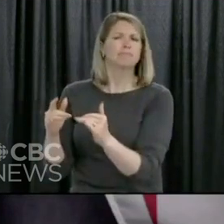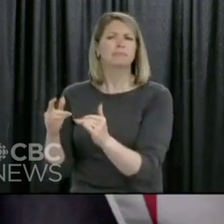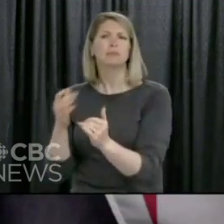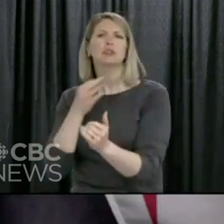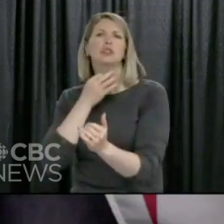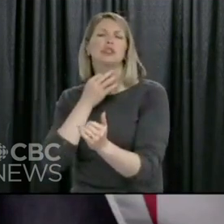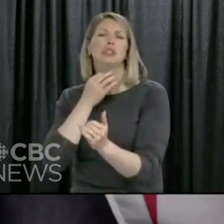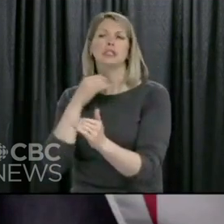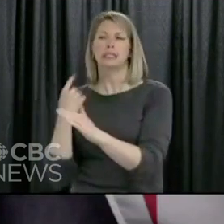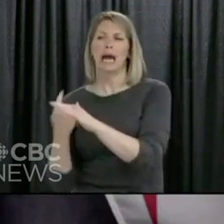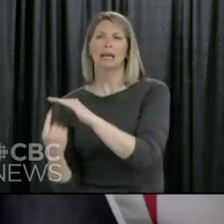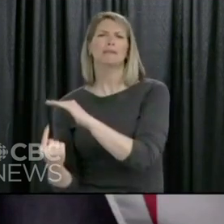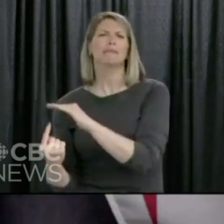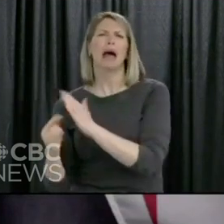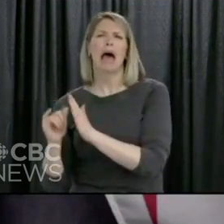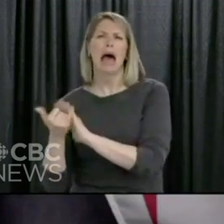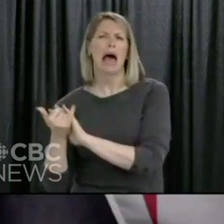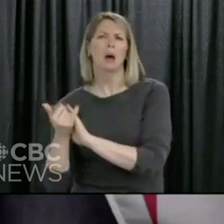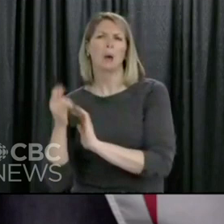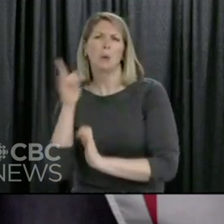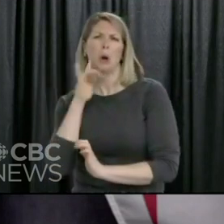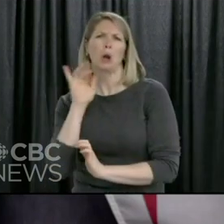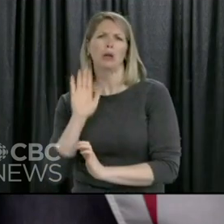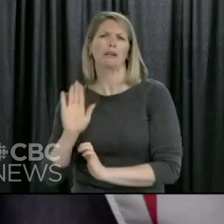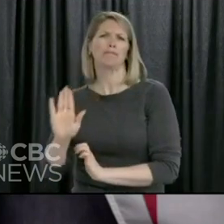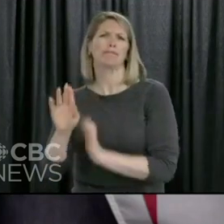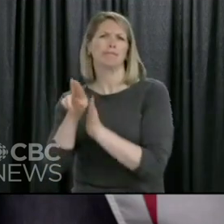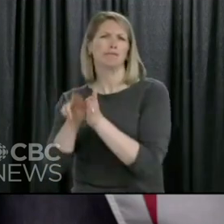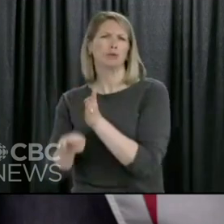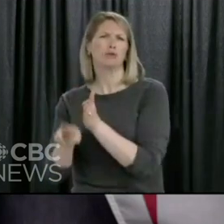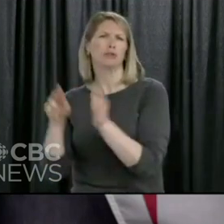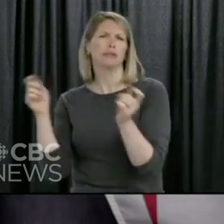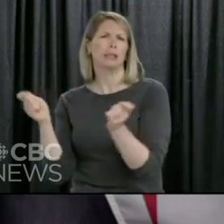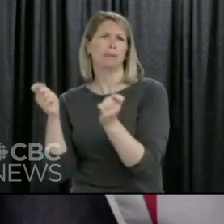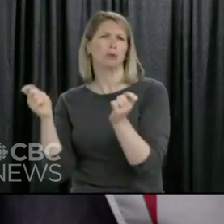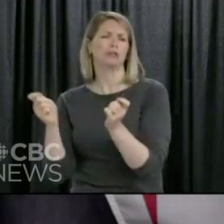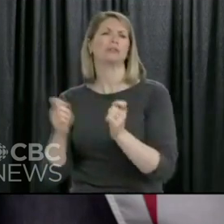So the requirement for self-isolation is still a requirement,